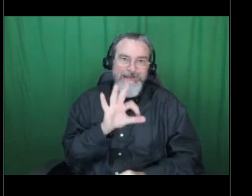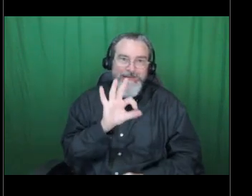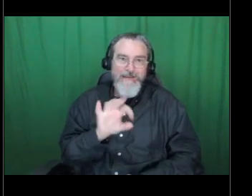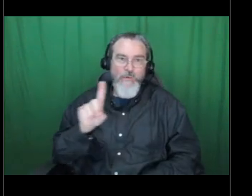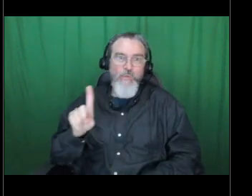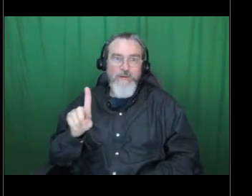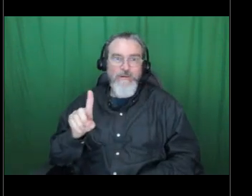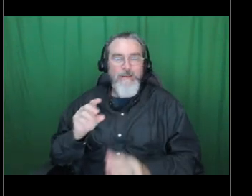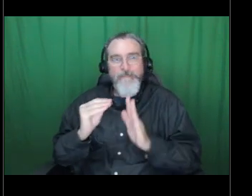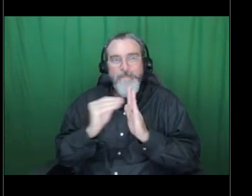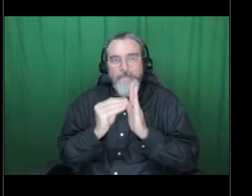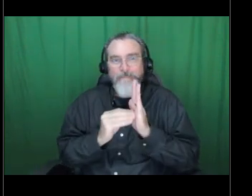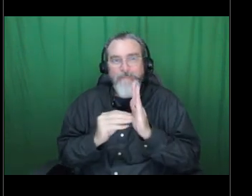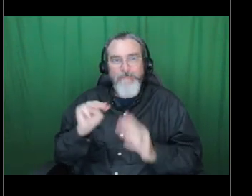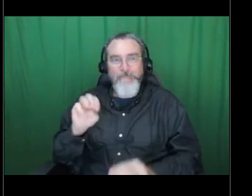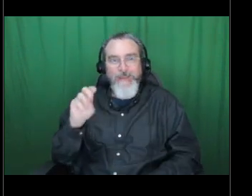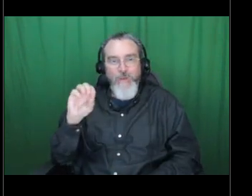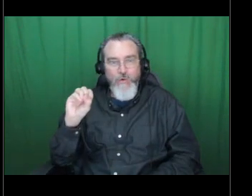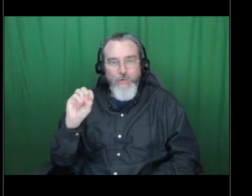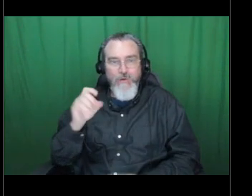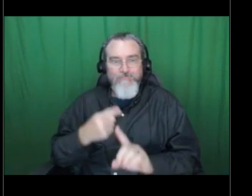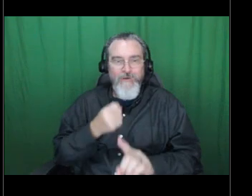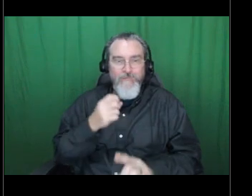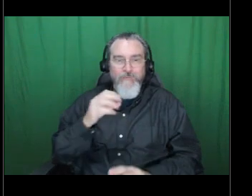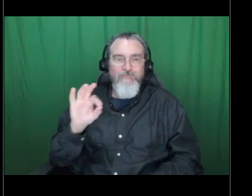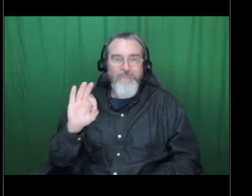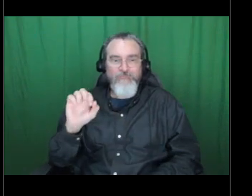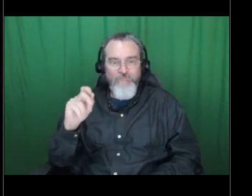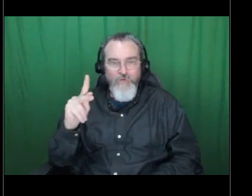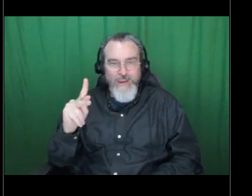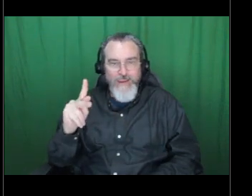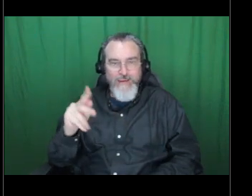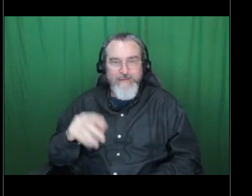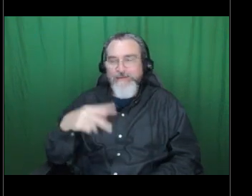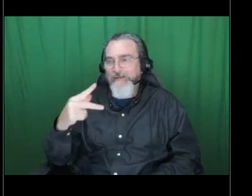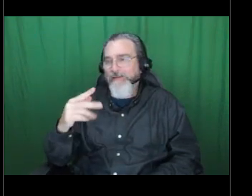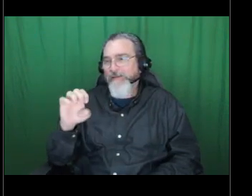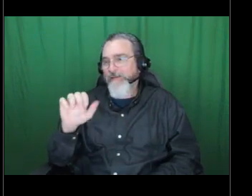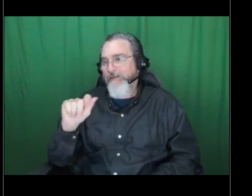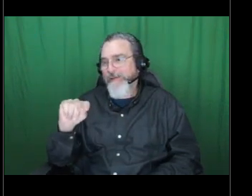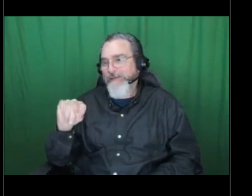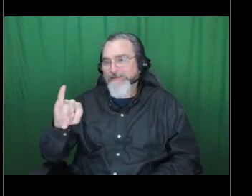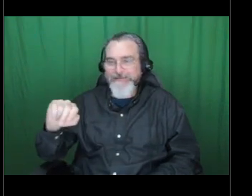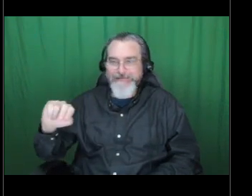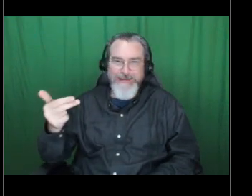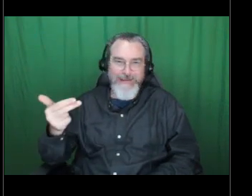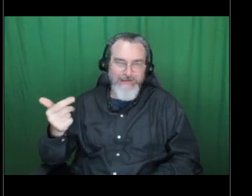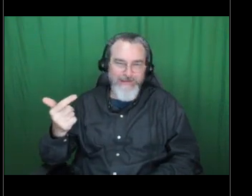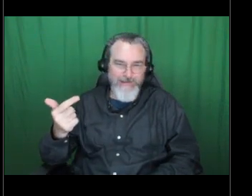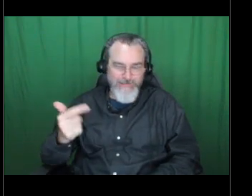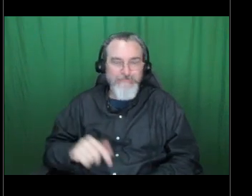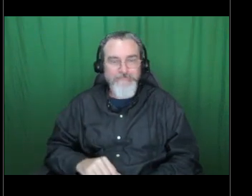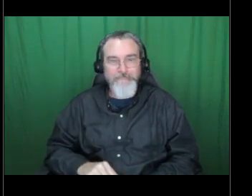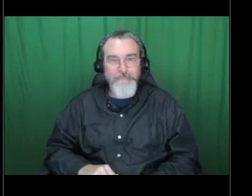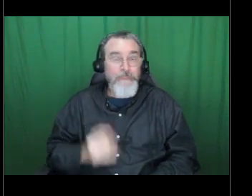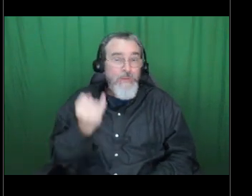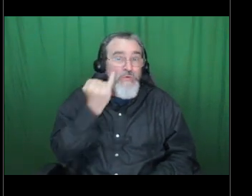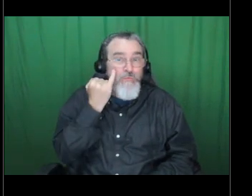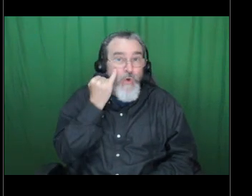from Frank Keating. If buildings containing carriage units